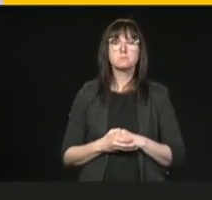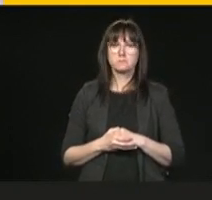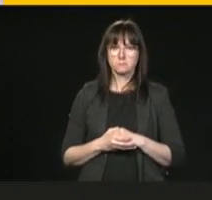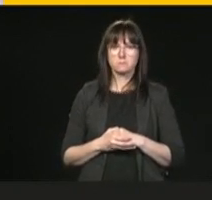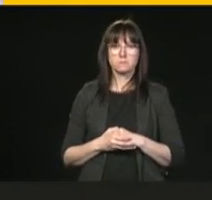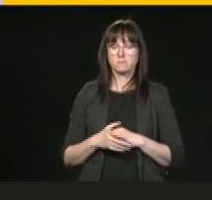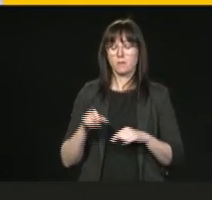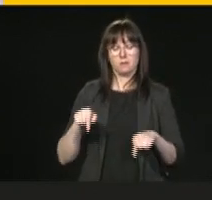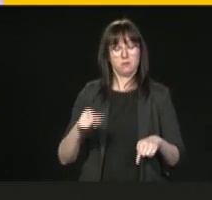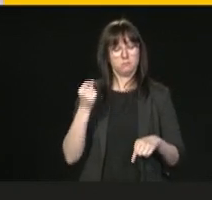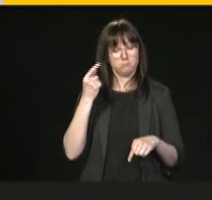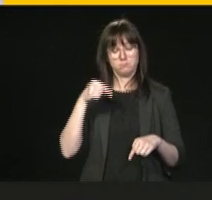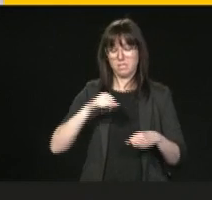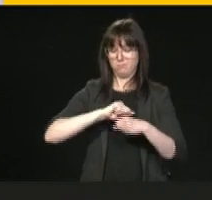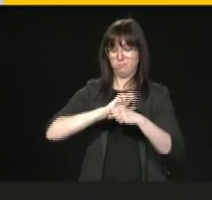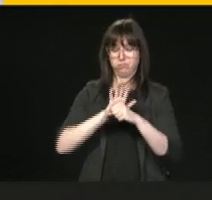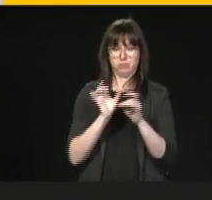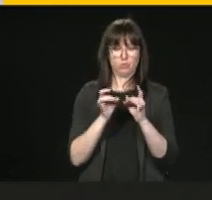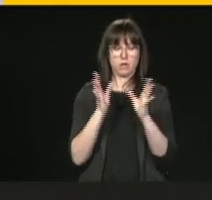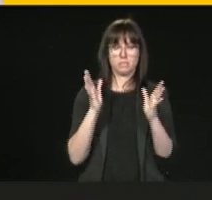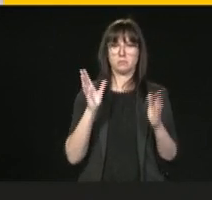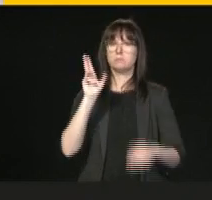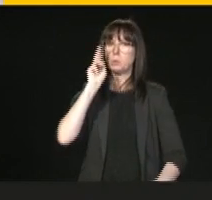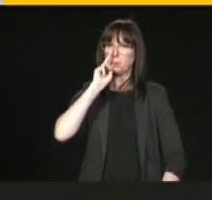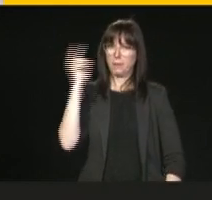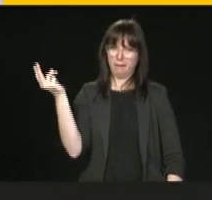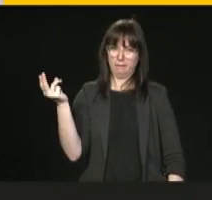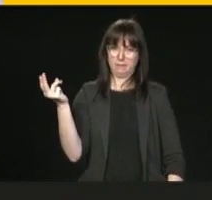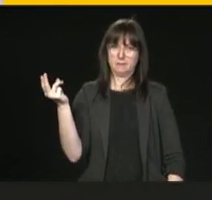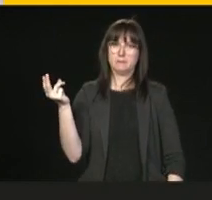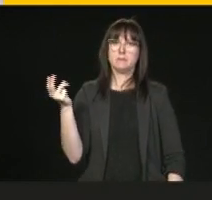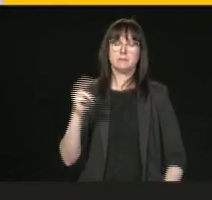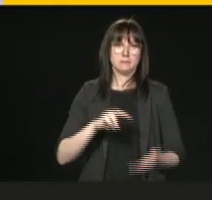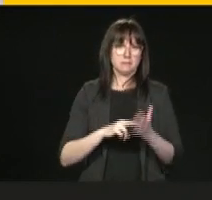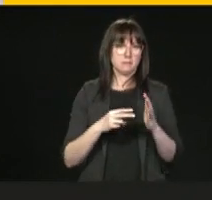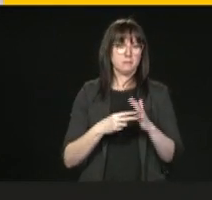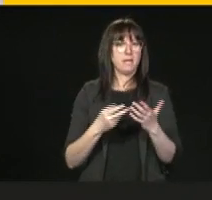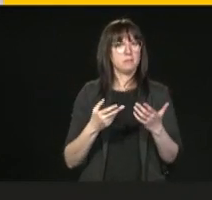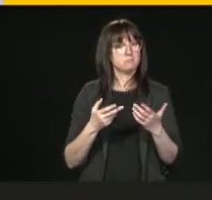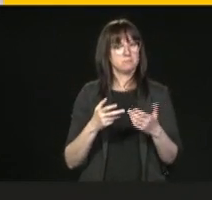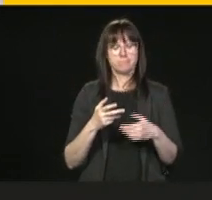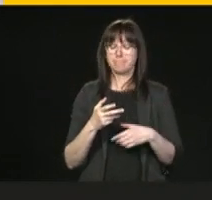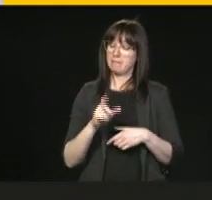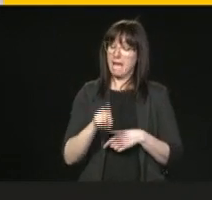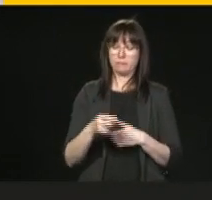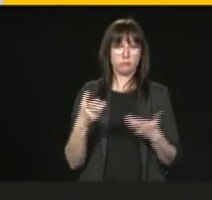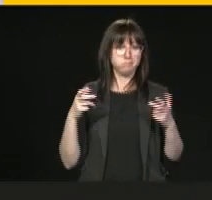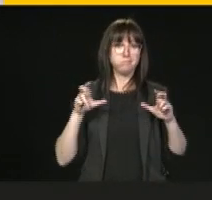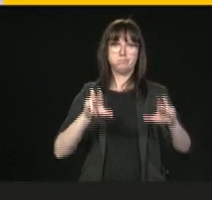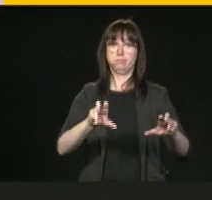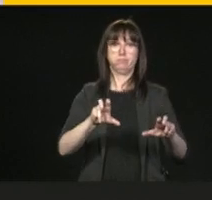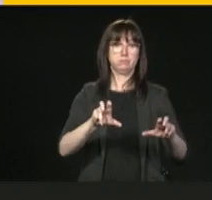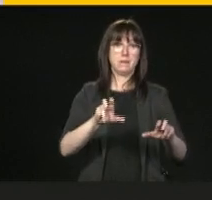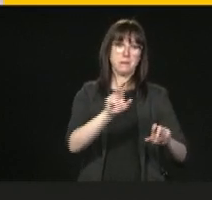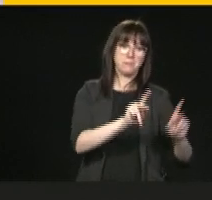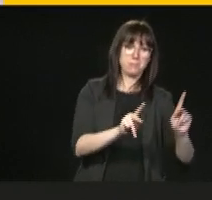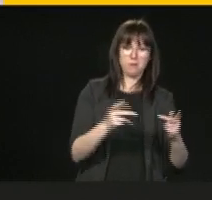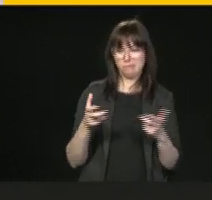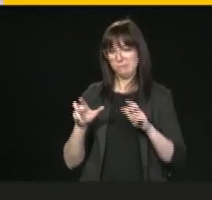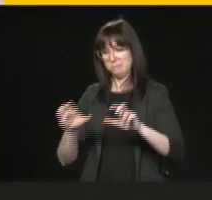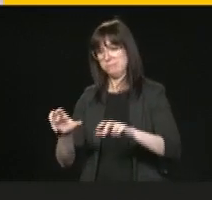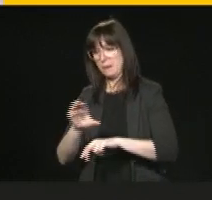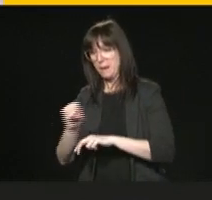completely unprecedented situation that requires that we invest to help people, to help small businesses, to help